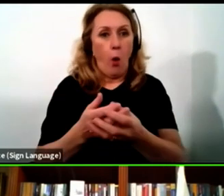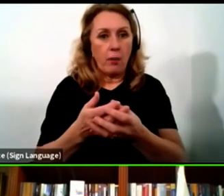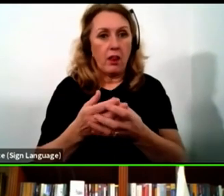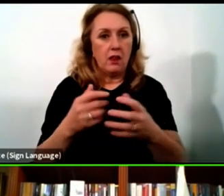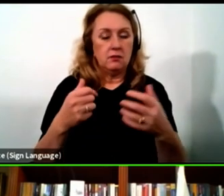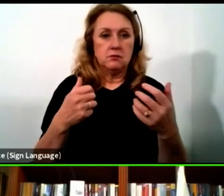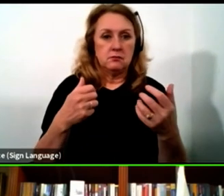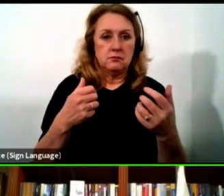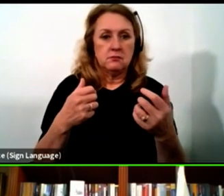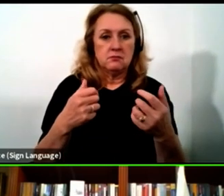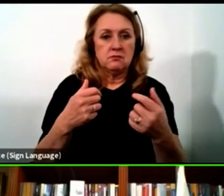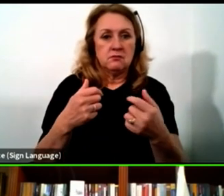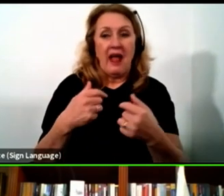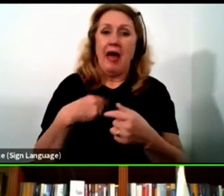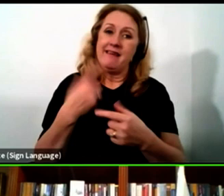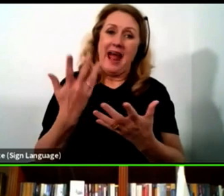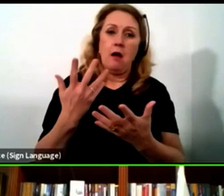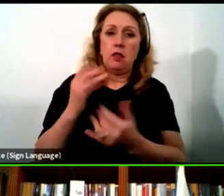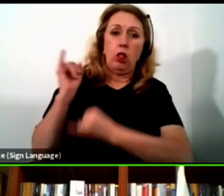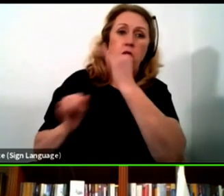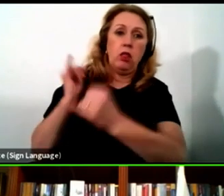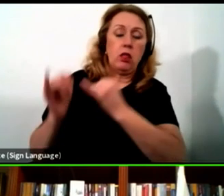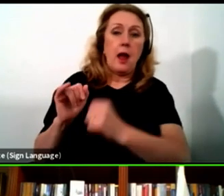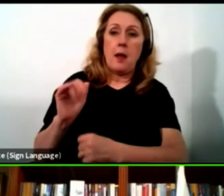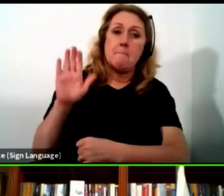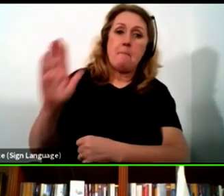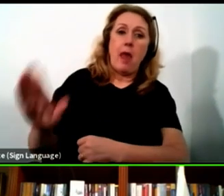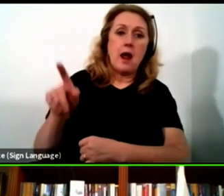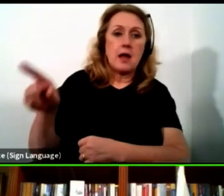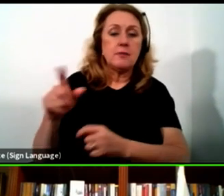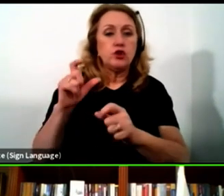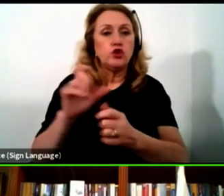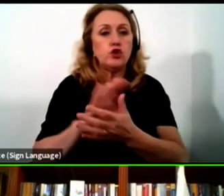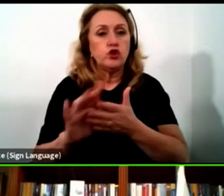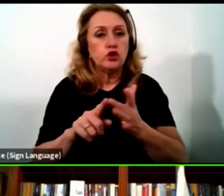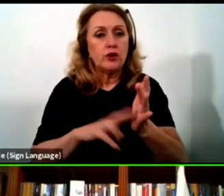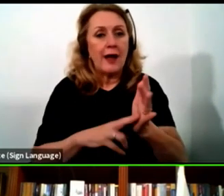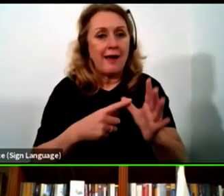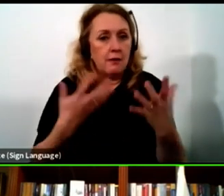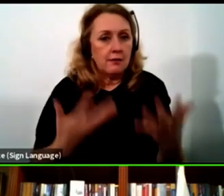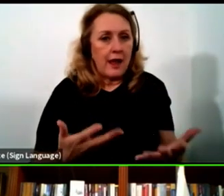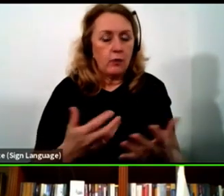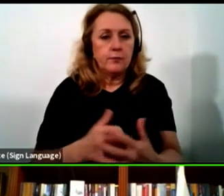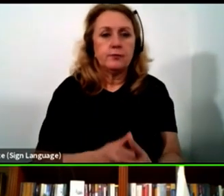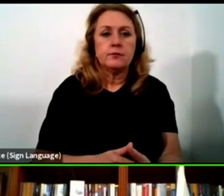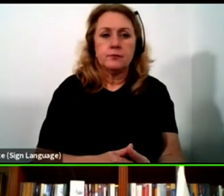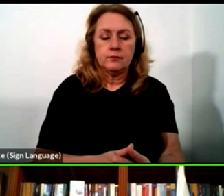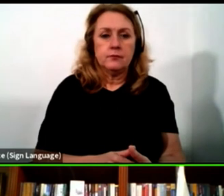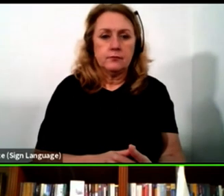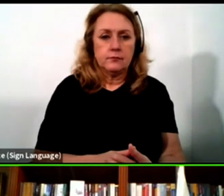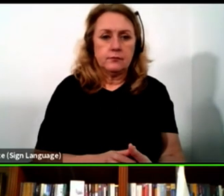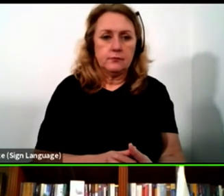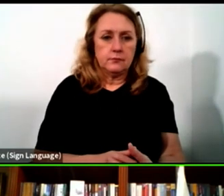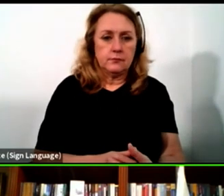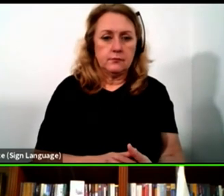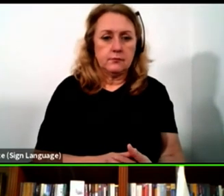I'm blaming China for everything. But I think the issue, what has happened is the way globalization has been